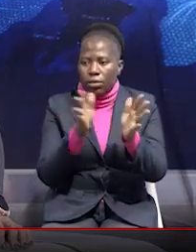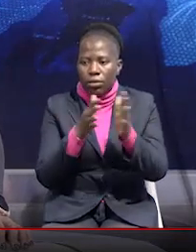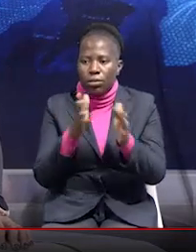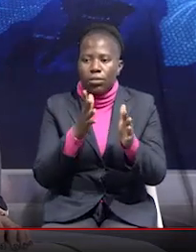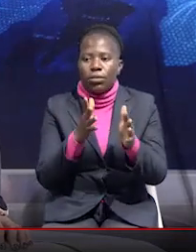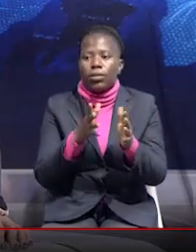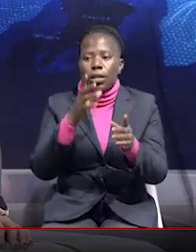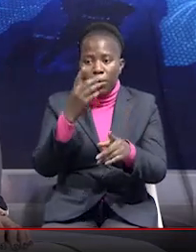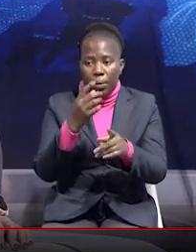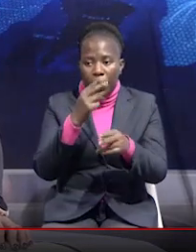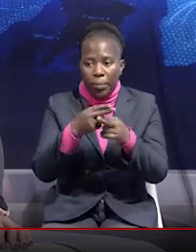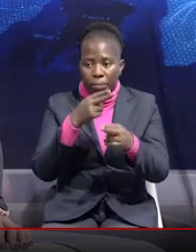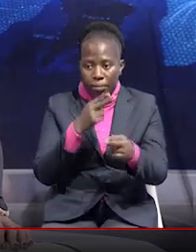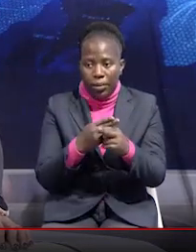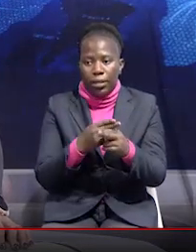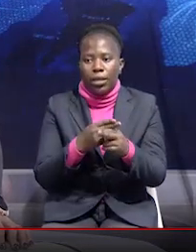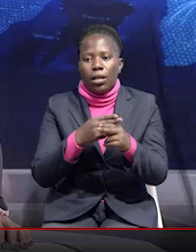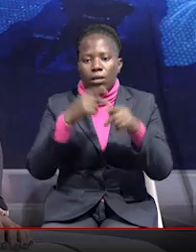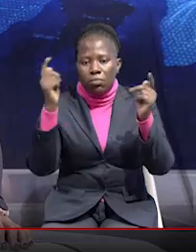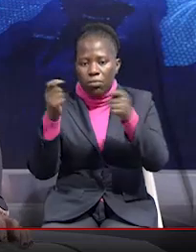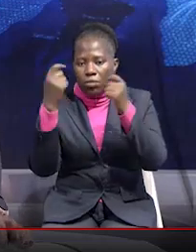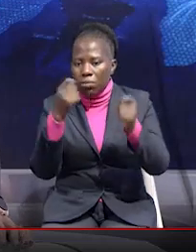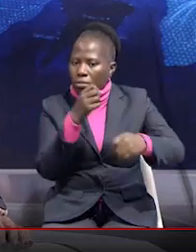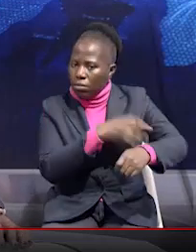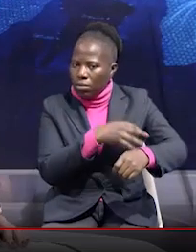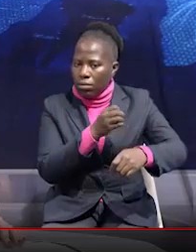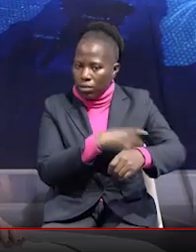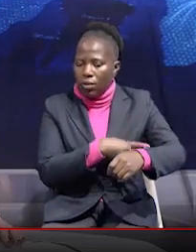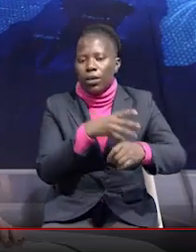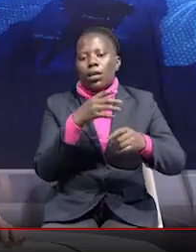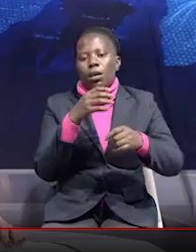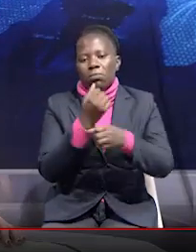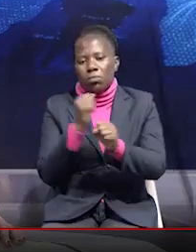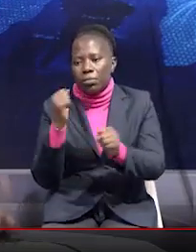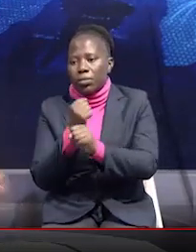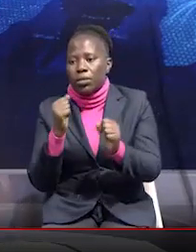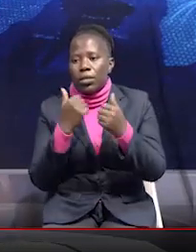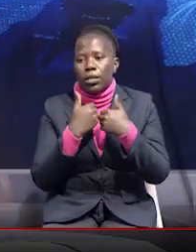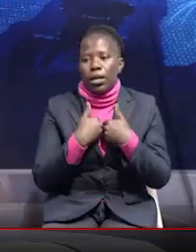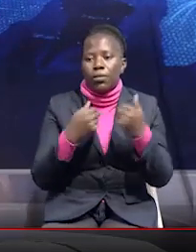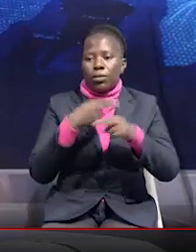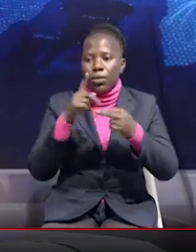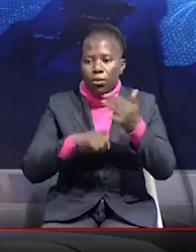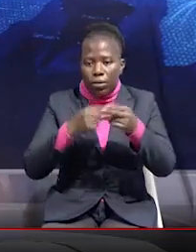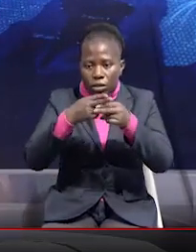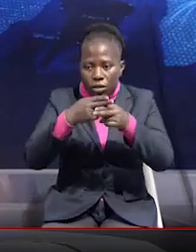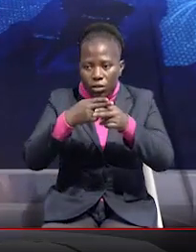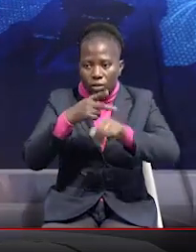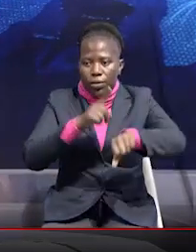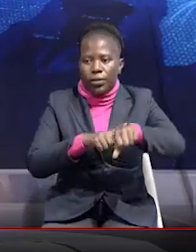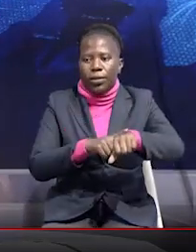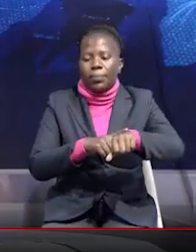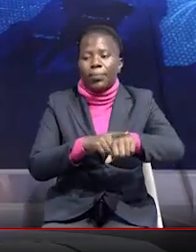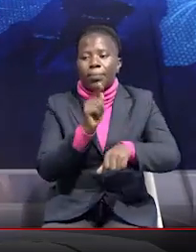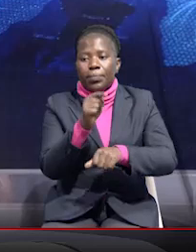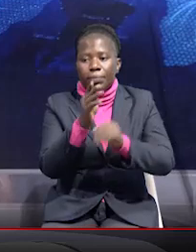liquidity into post-festive savings, investment, and long-term productivity, ensuring that short-term cash surges